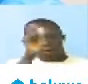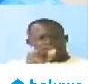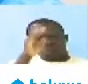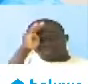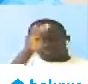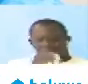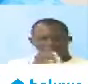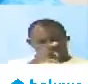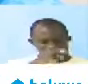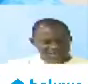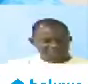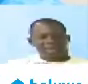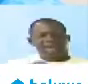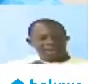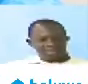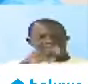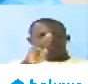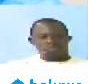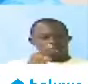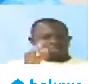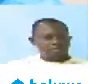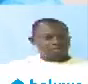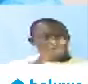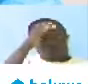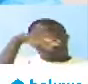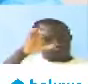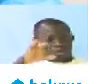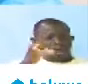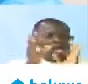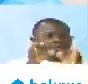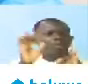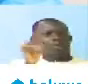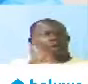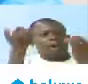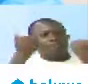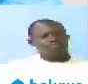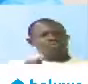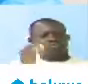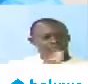thank you for agreeing to testify before this commission.